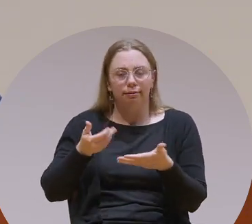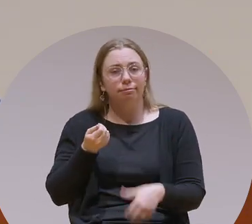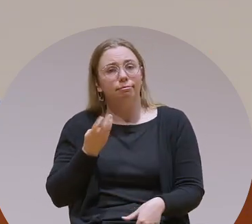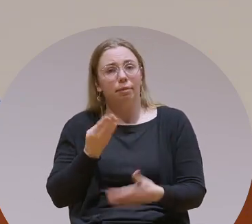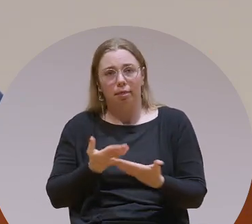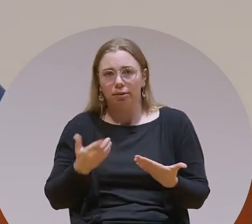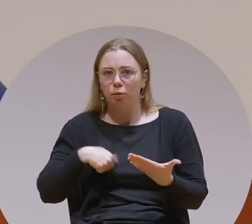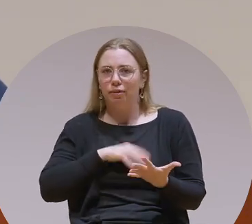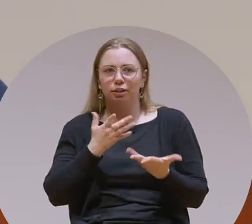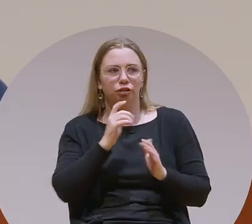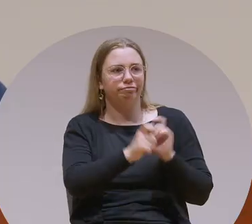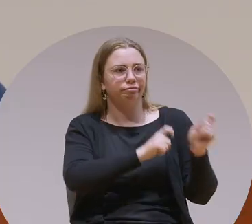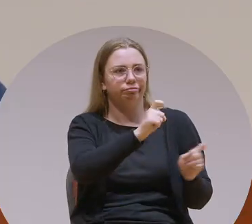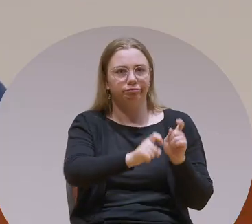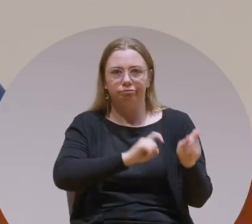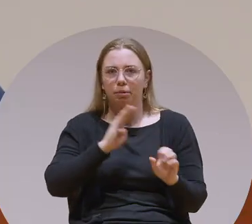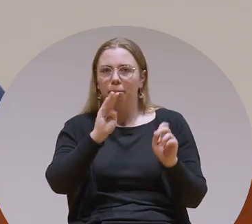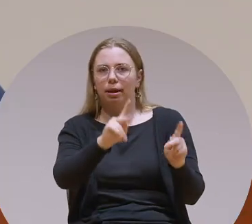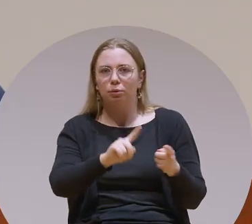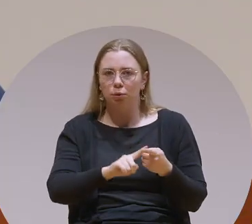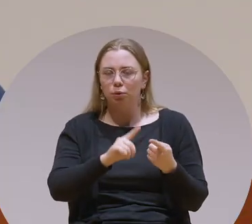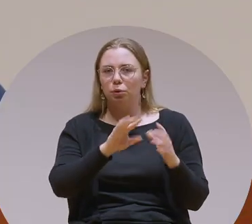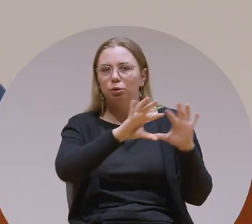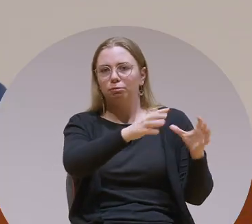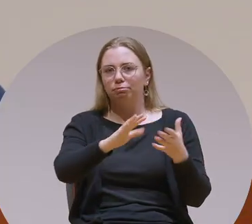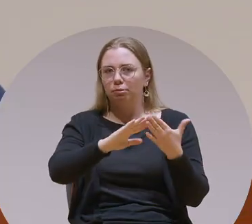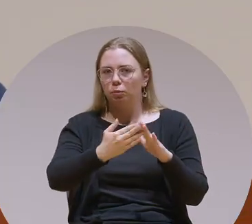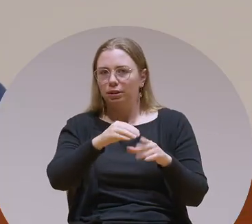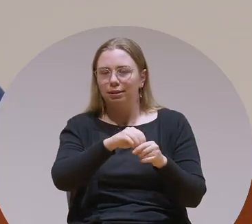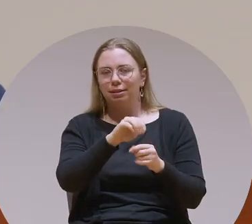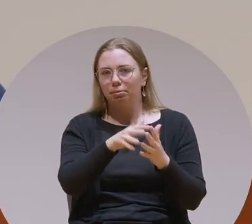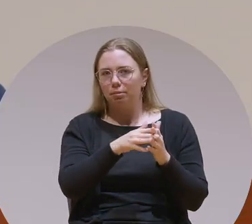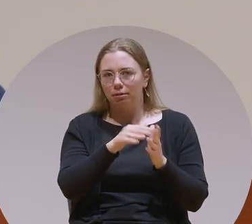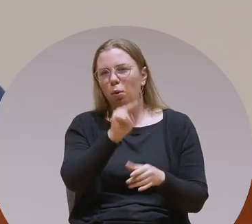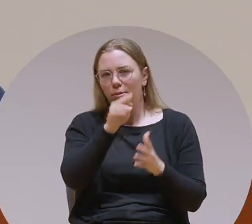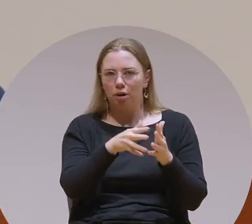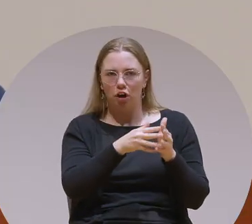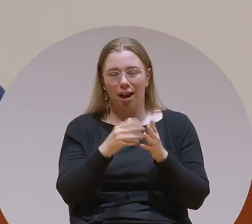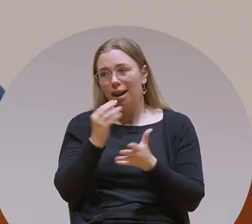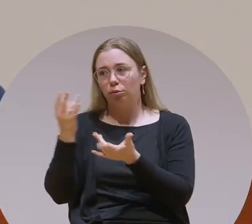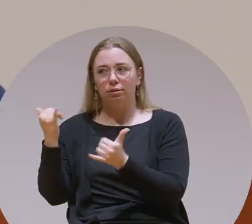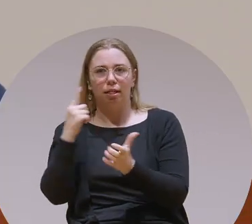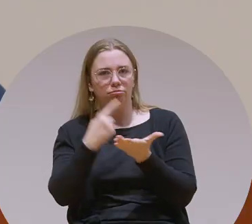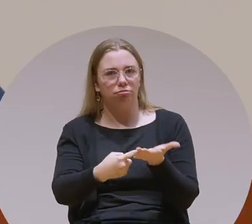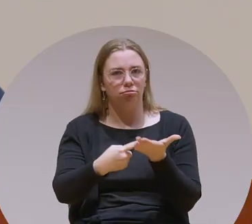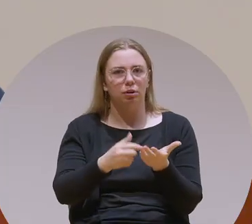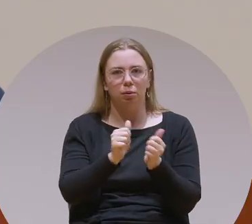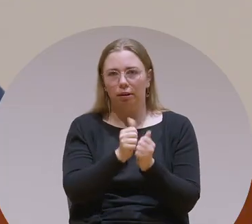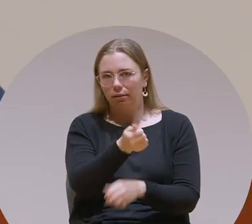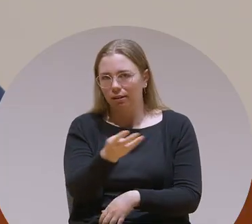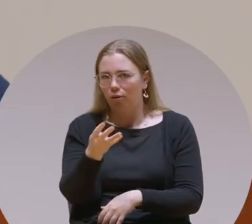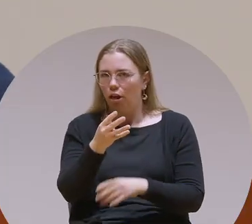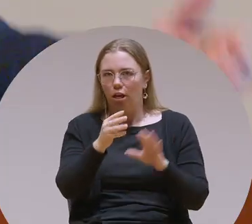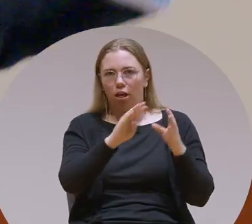objects to tribes across America, and we are in dialogue with multiple tribes as I speak. And objects